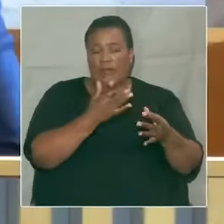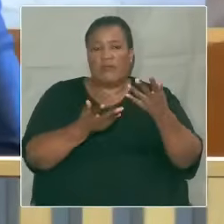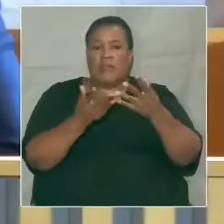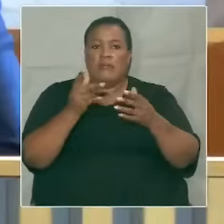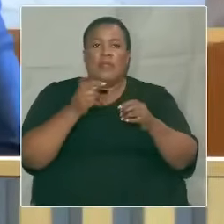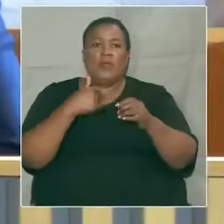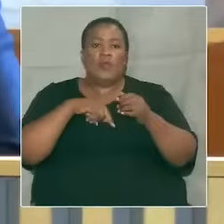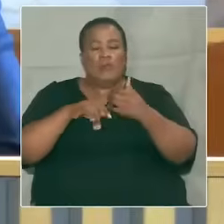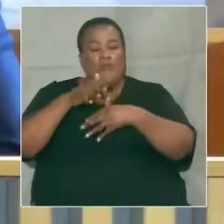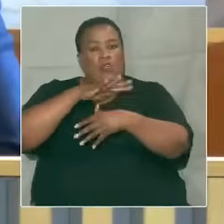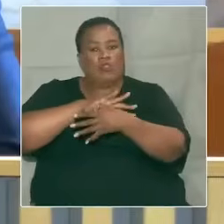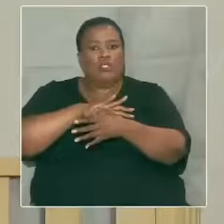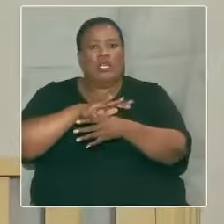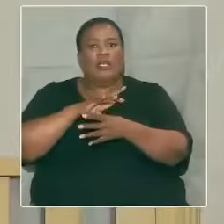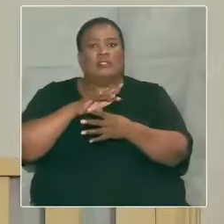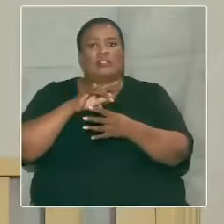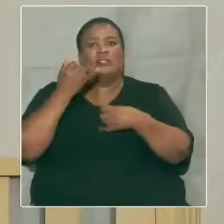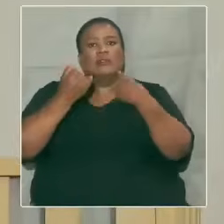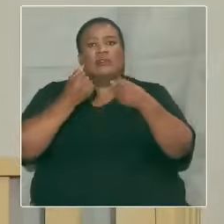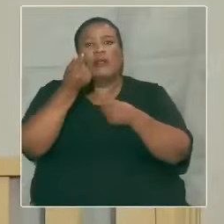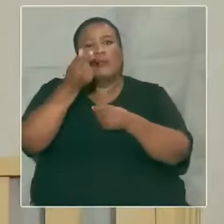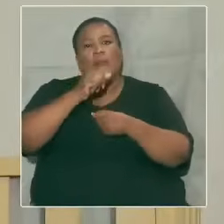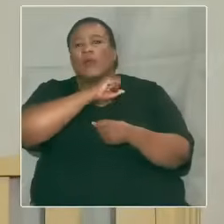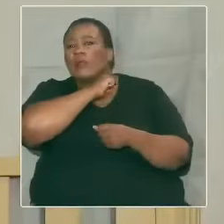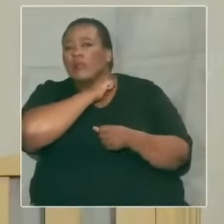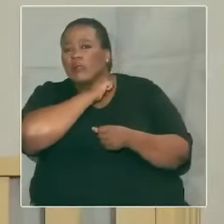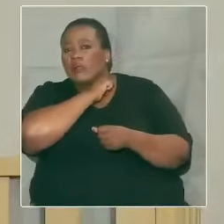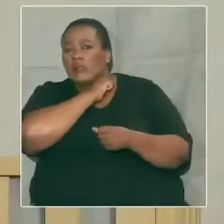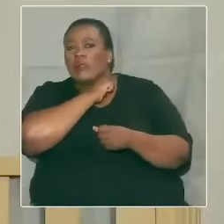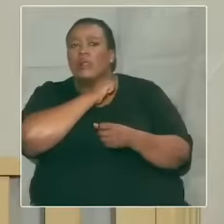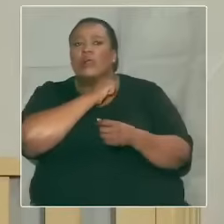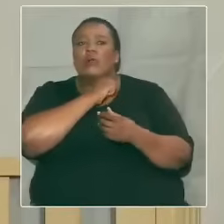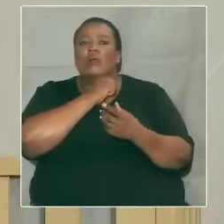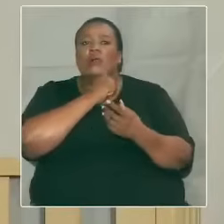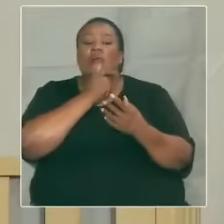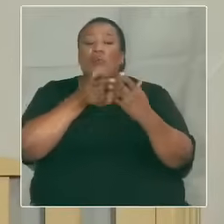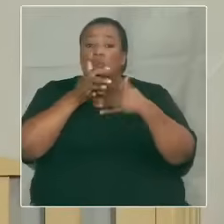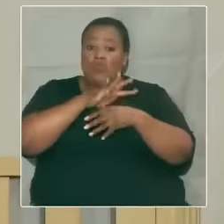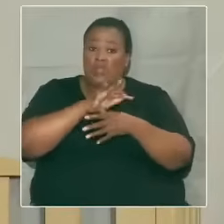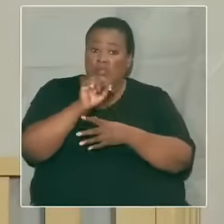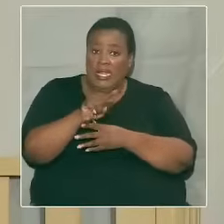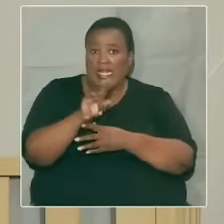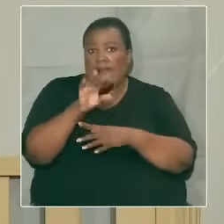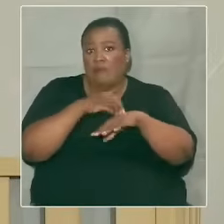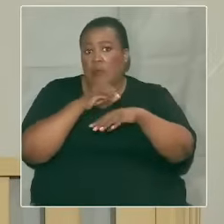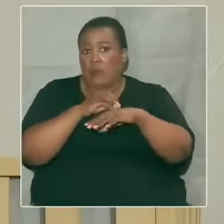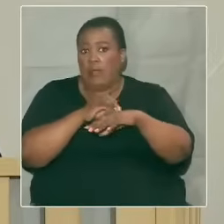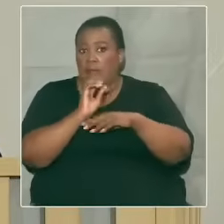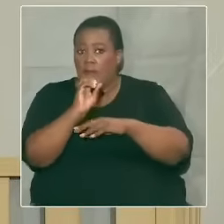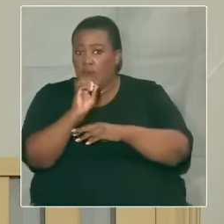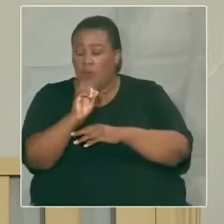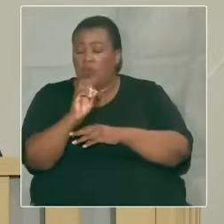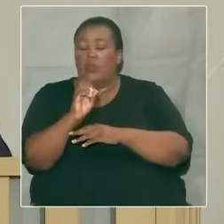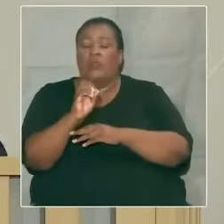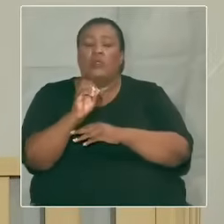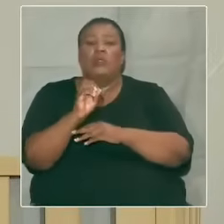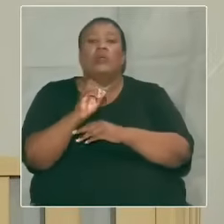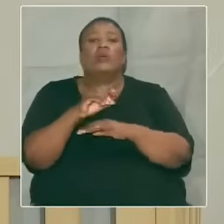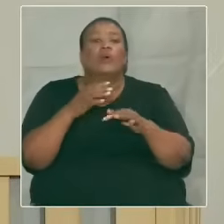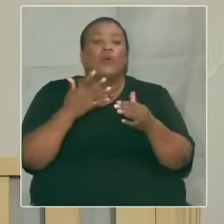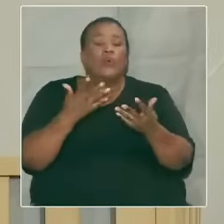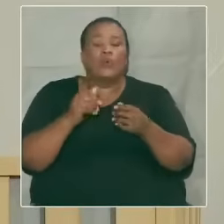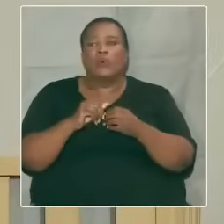for example. You can say, yeah, there is problem of cash in transit, or there is problem